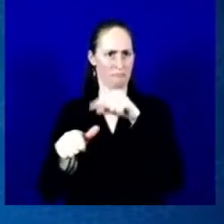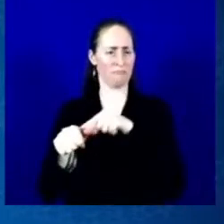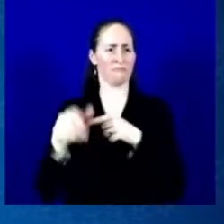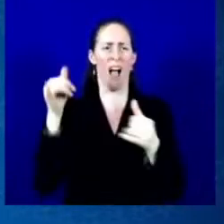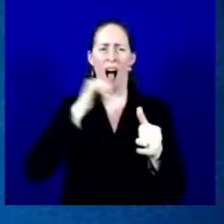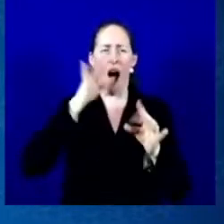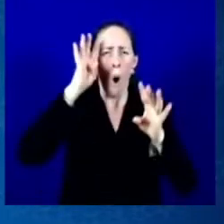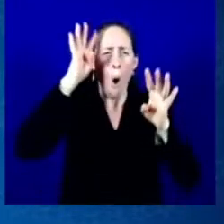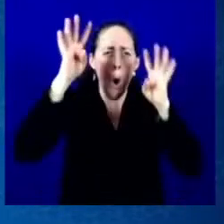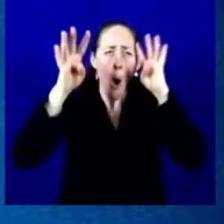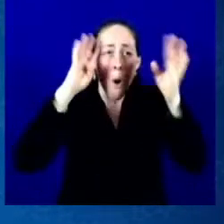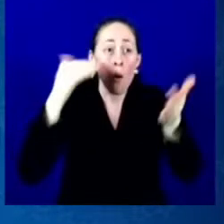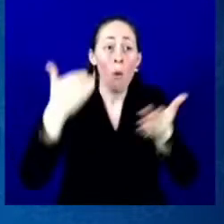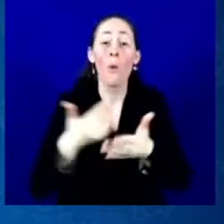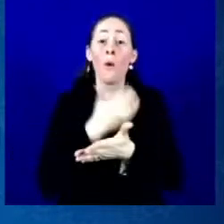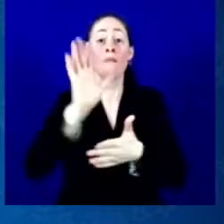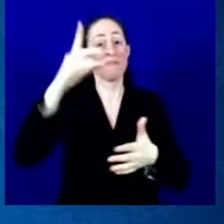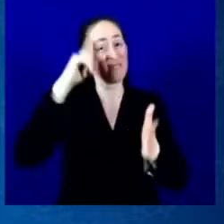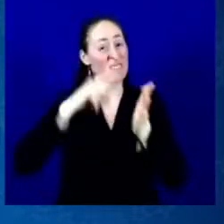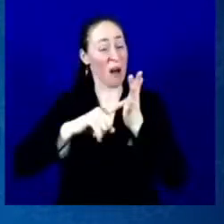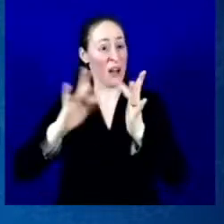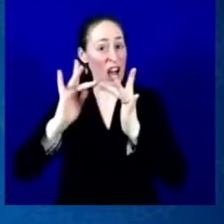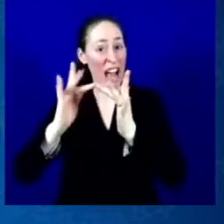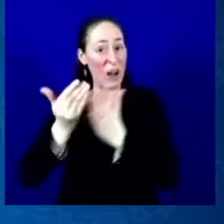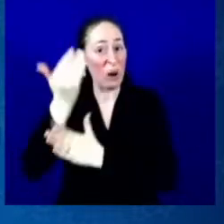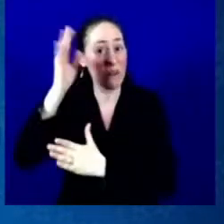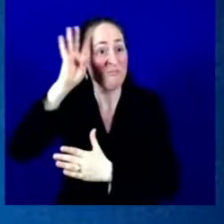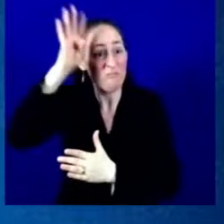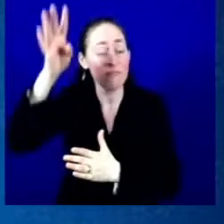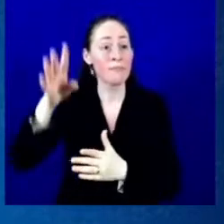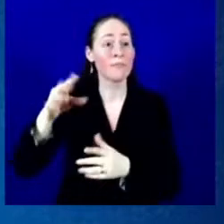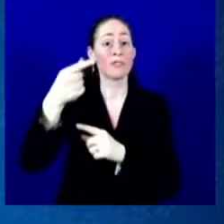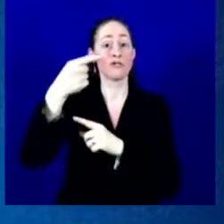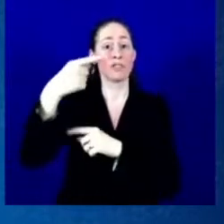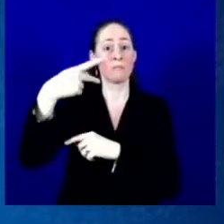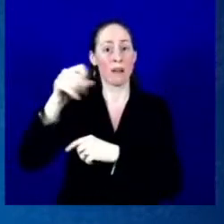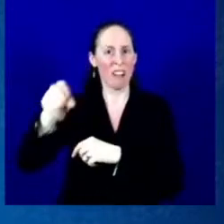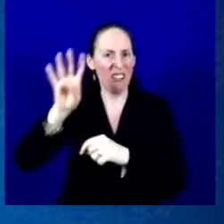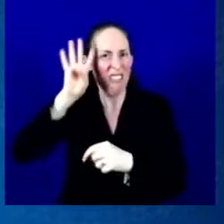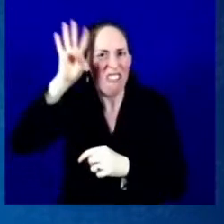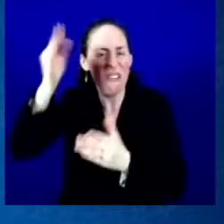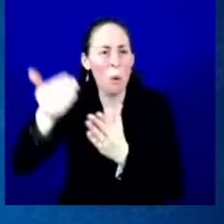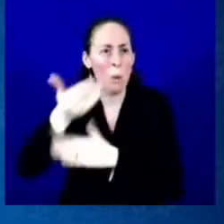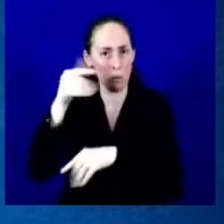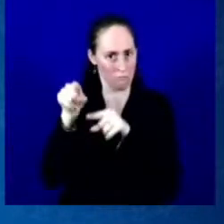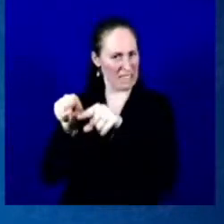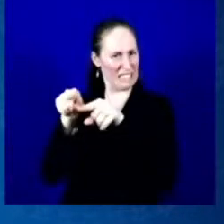internet to GPS and so much more that's enhanced our security.